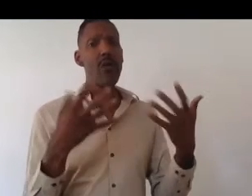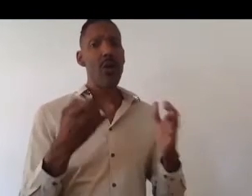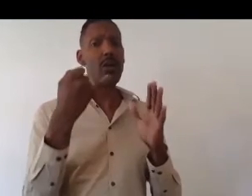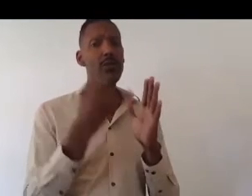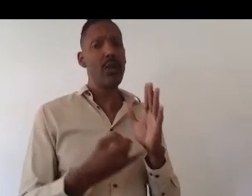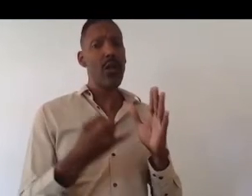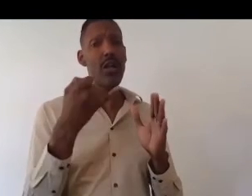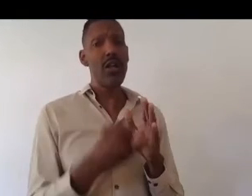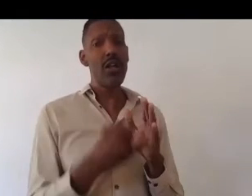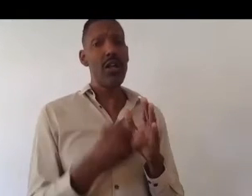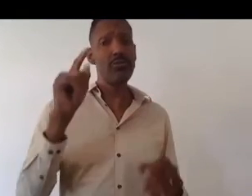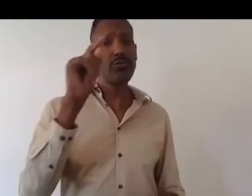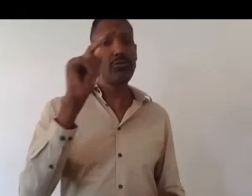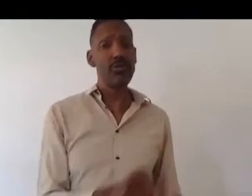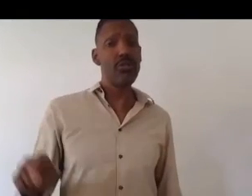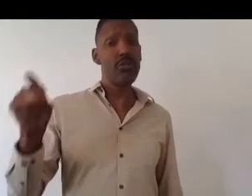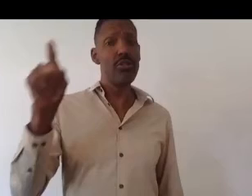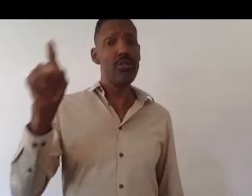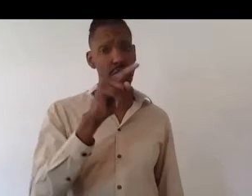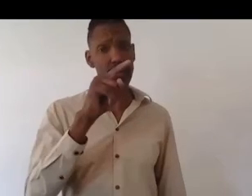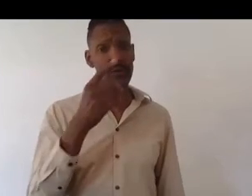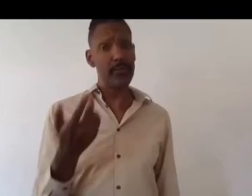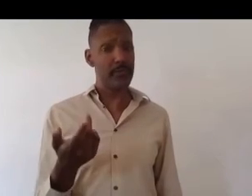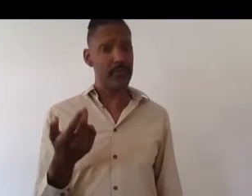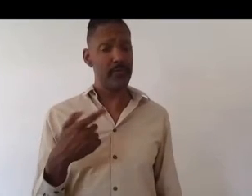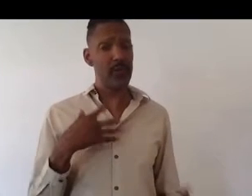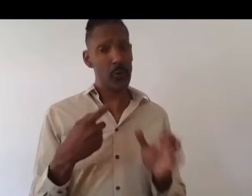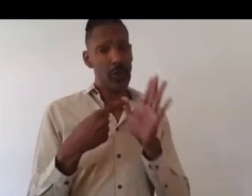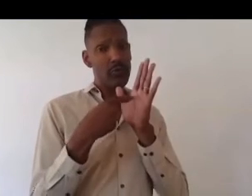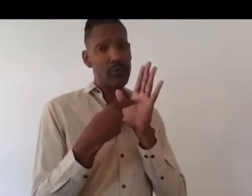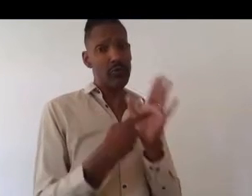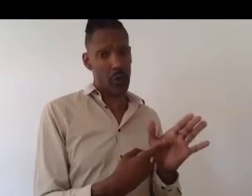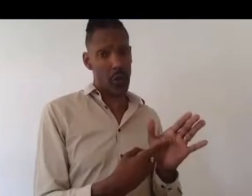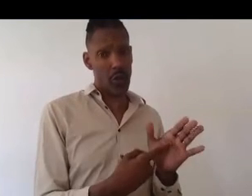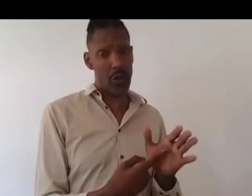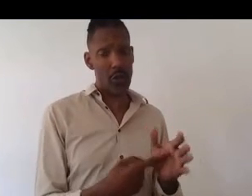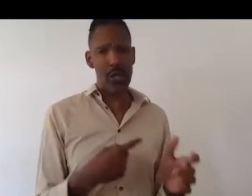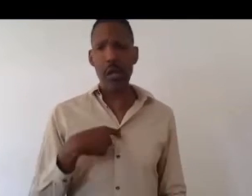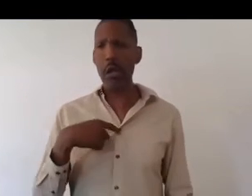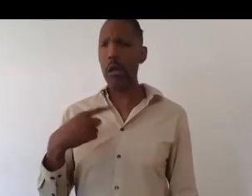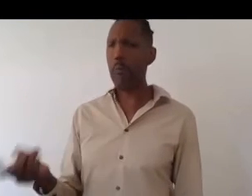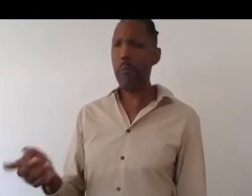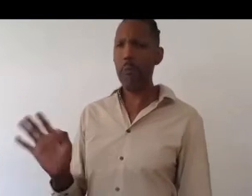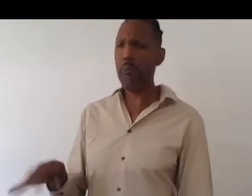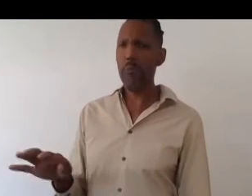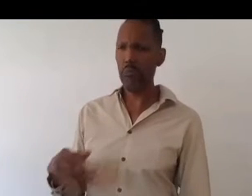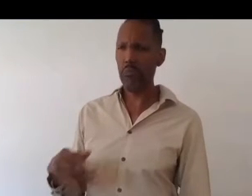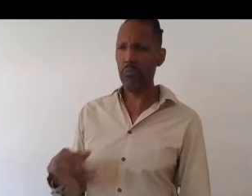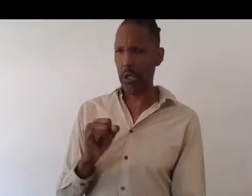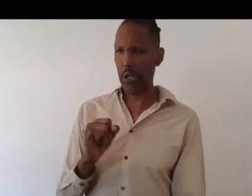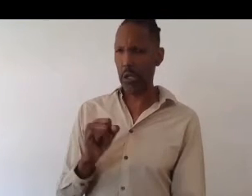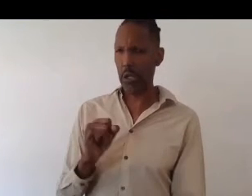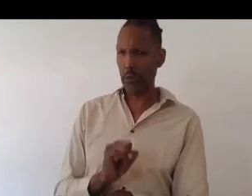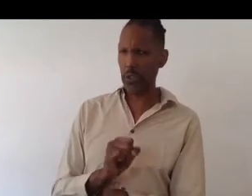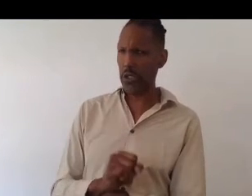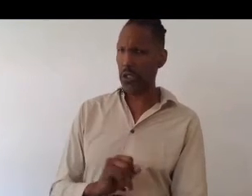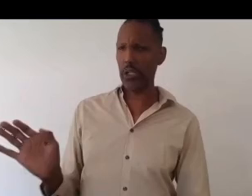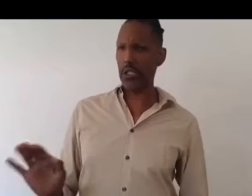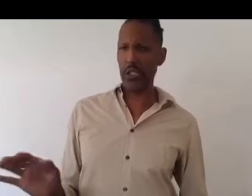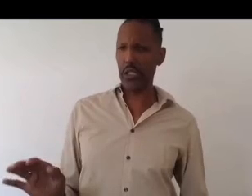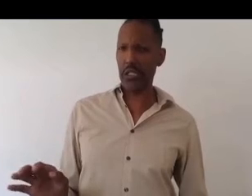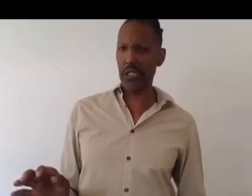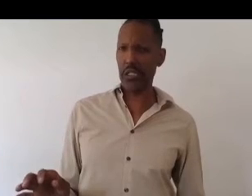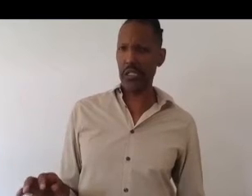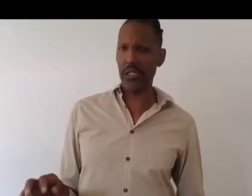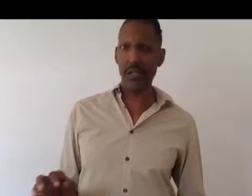trying to work out on the porch, and I said, no, not now. And I stopped and I said, what am I doing? You want to draw a geometric